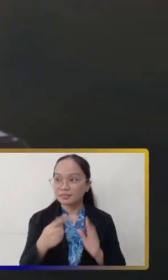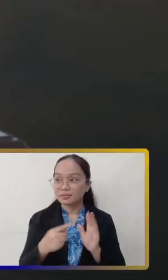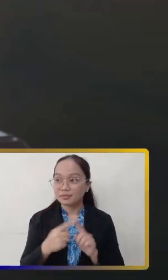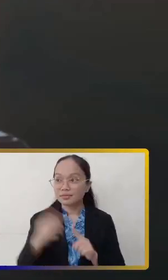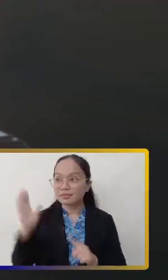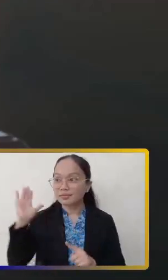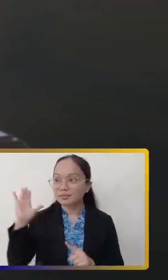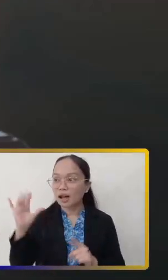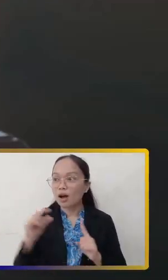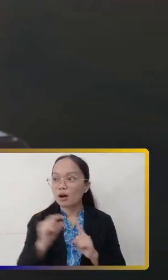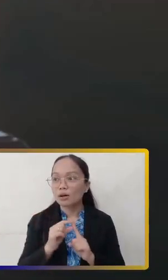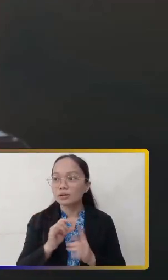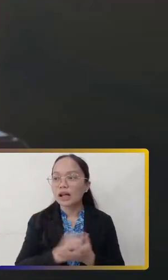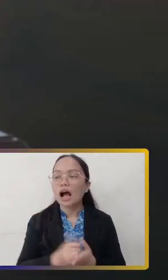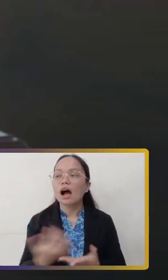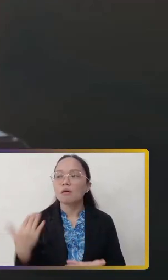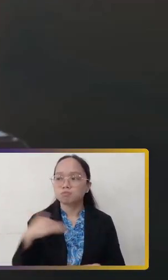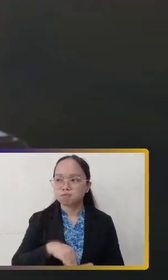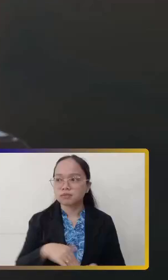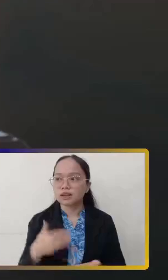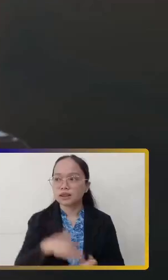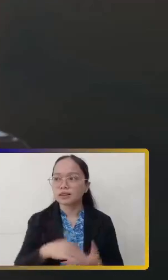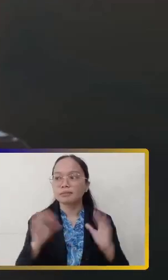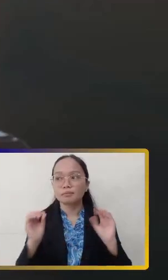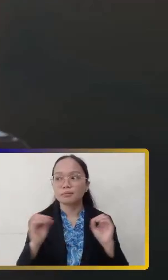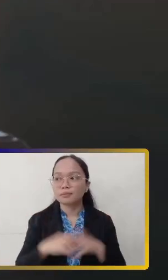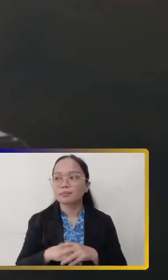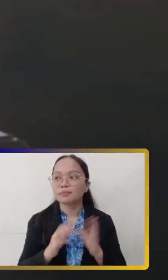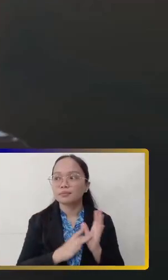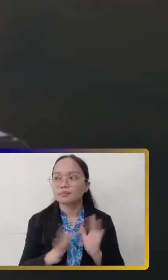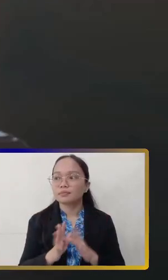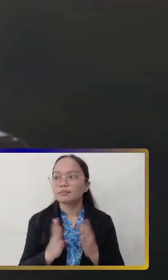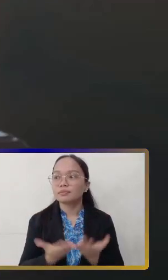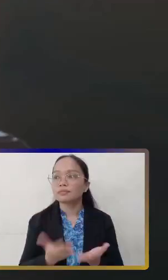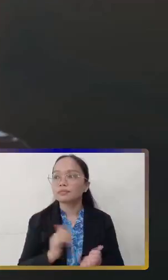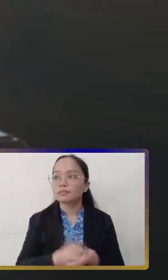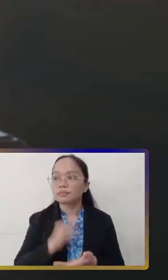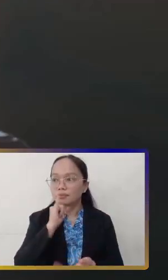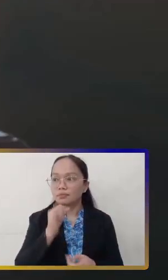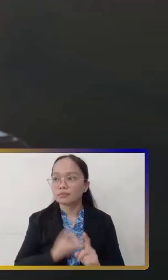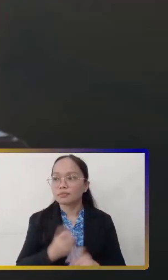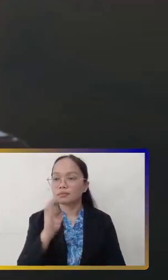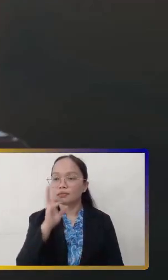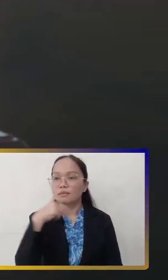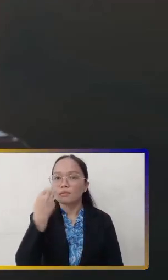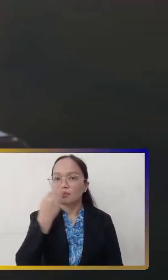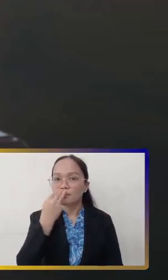na paulit-ulit, mga kapatid, sa Bible na nanggaling po sa bibig